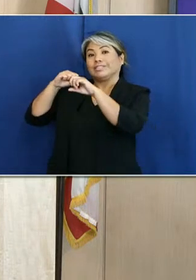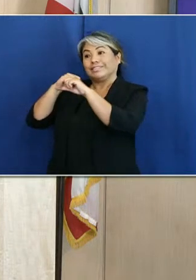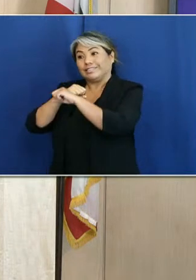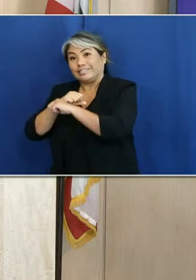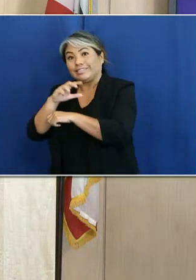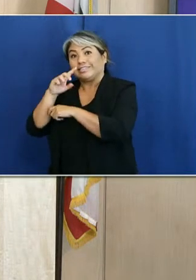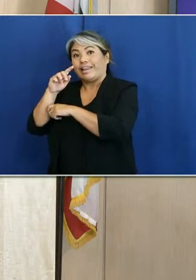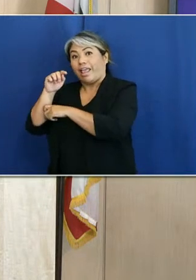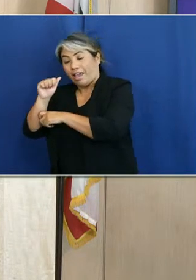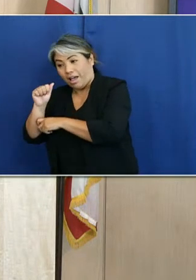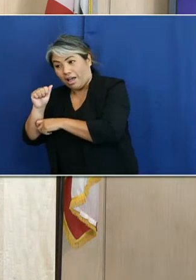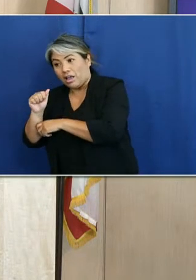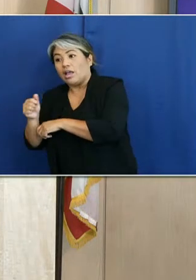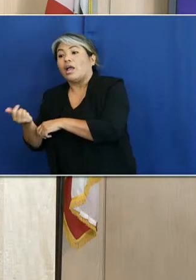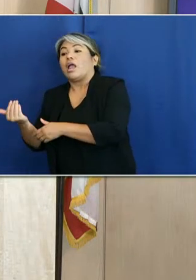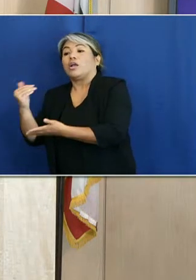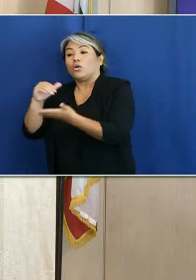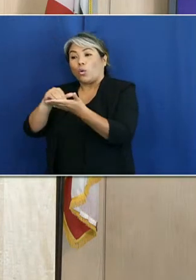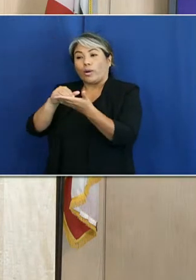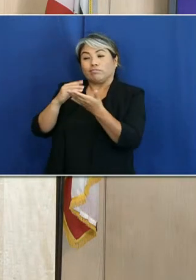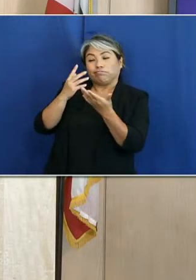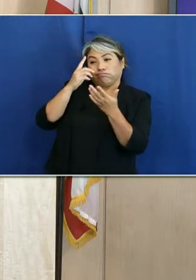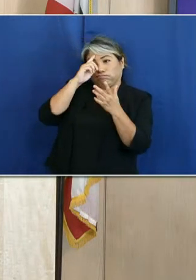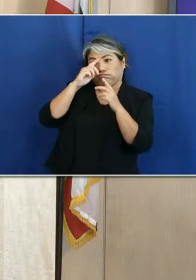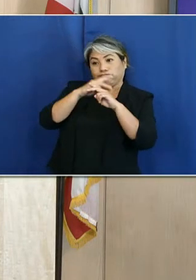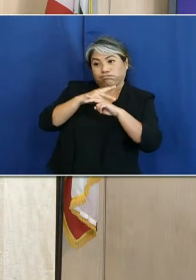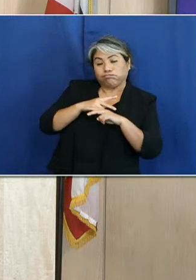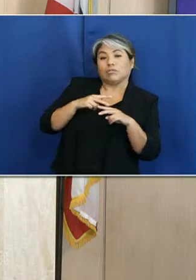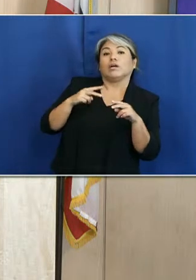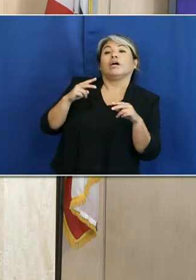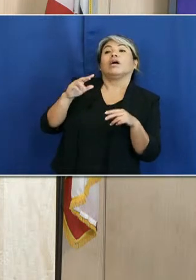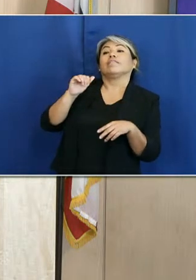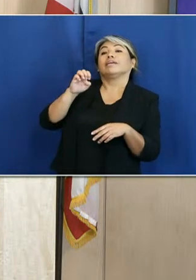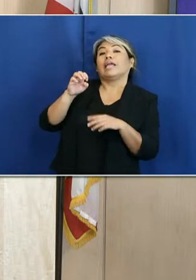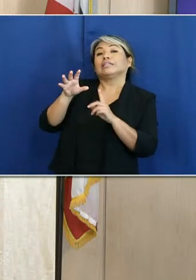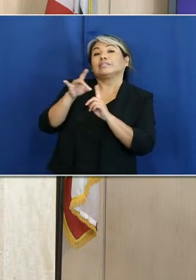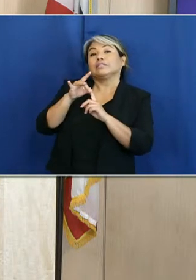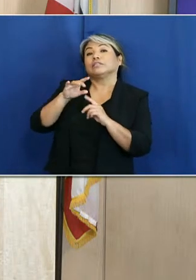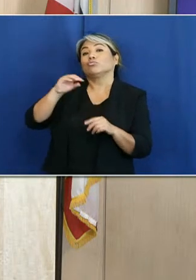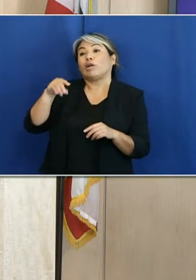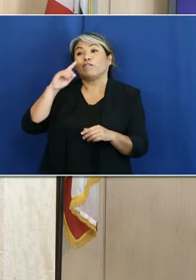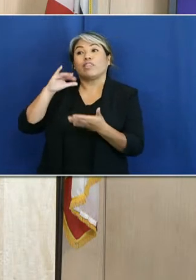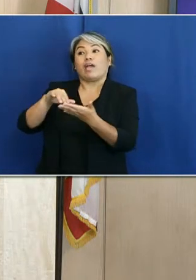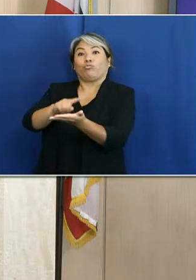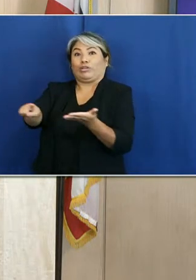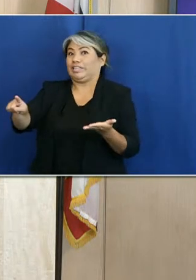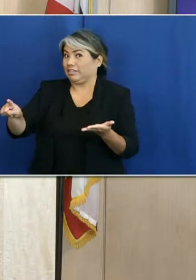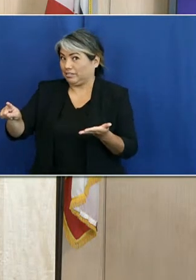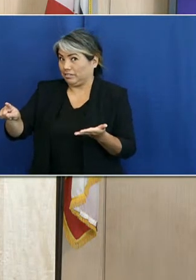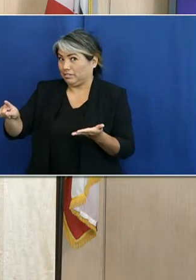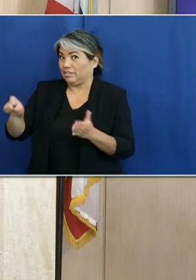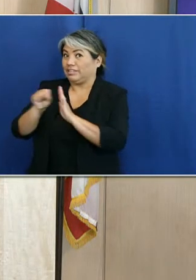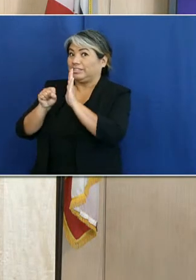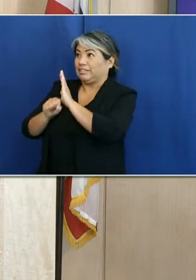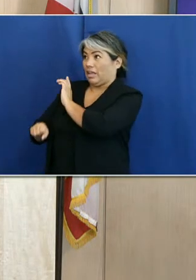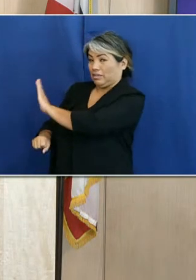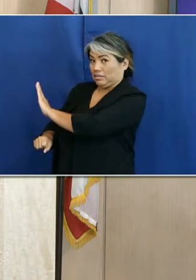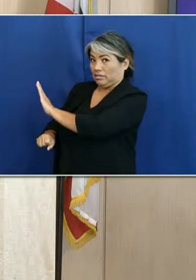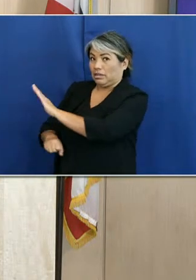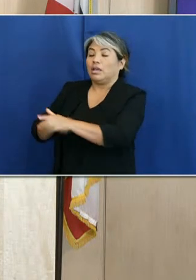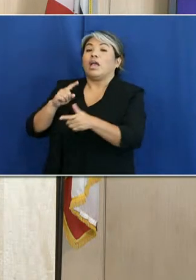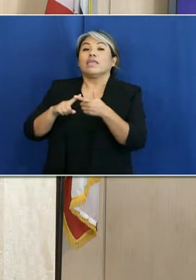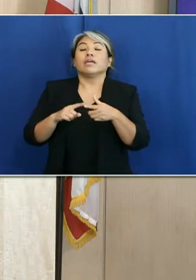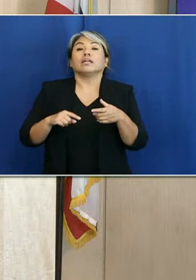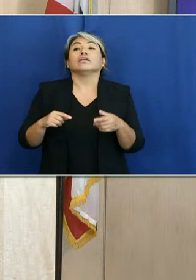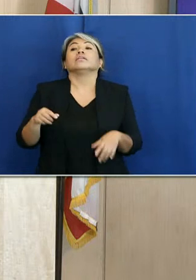back and reanalyzing the case rates for that week. And again, I was called on